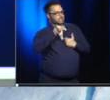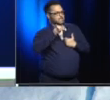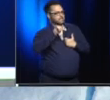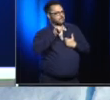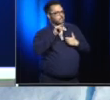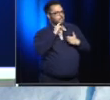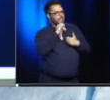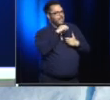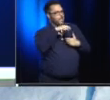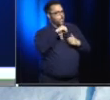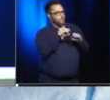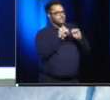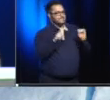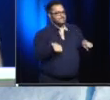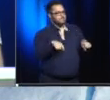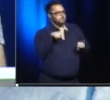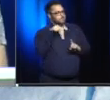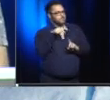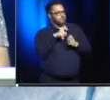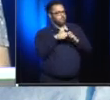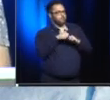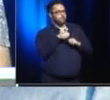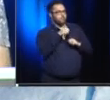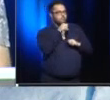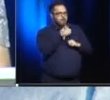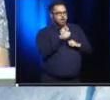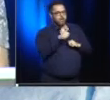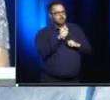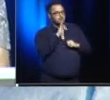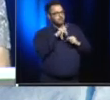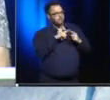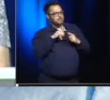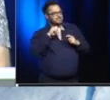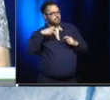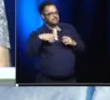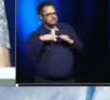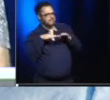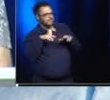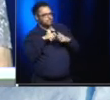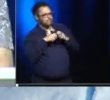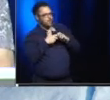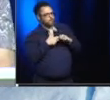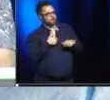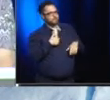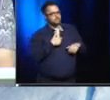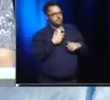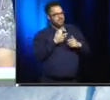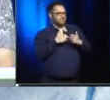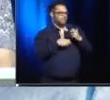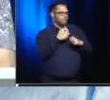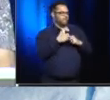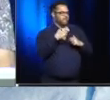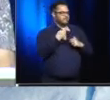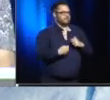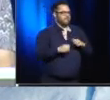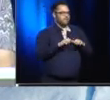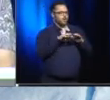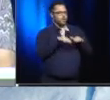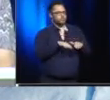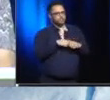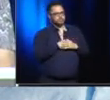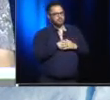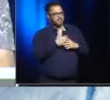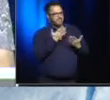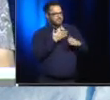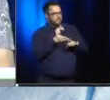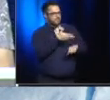ecosystem levels, not at individual species levels. And I think this is probably part of the reason that we didn't make the sort of progress we really wanted with the